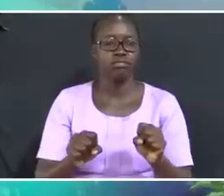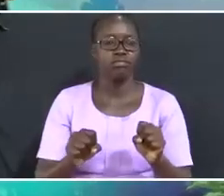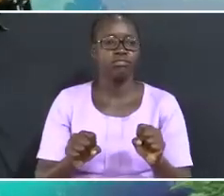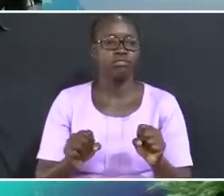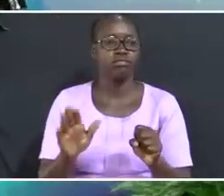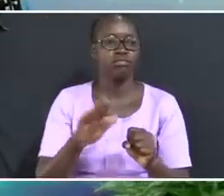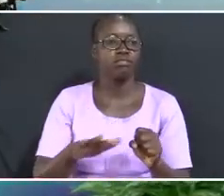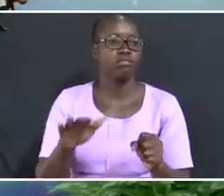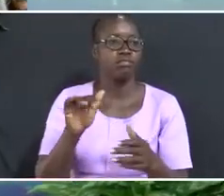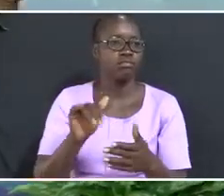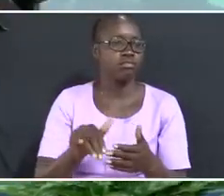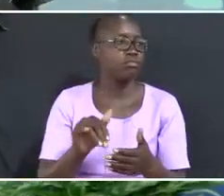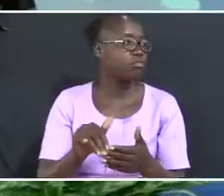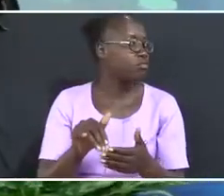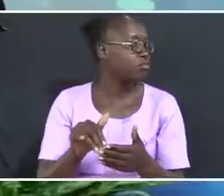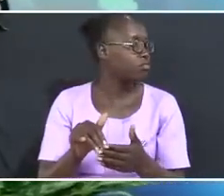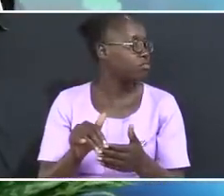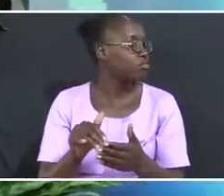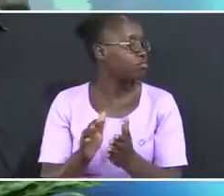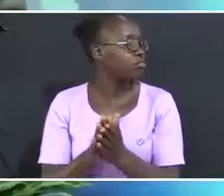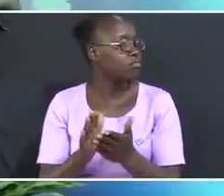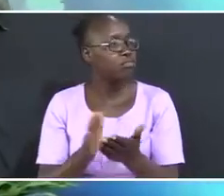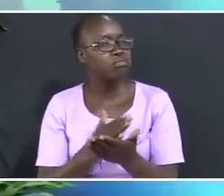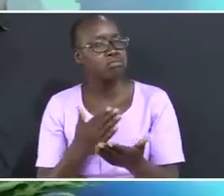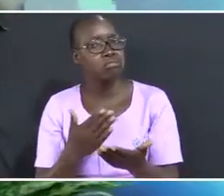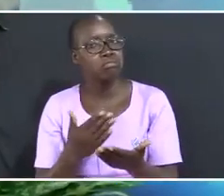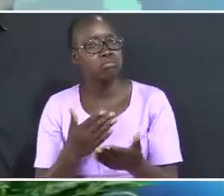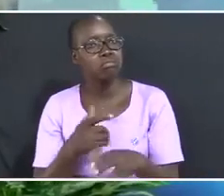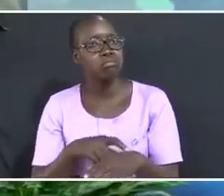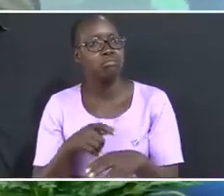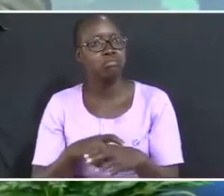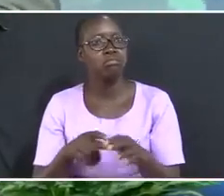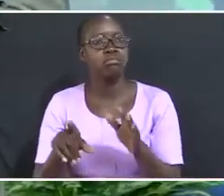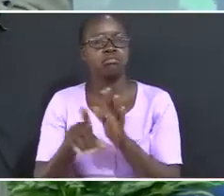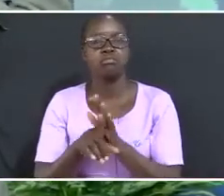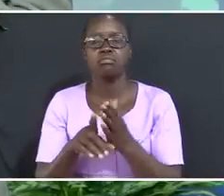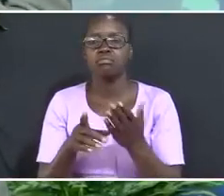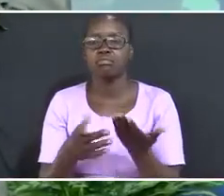is going to have. Sometimes we have legal governments, we have legal